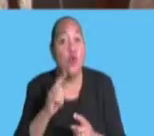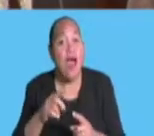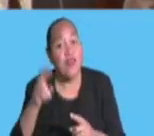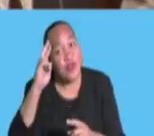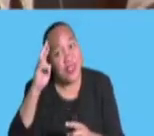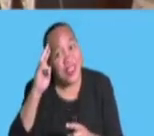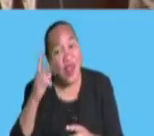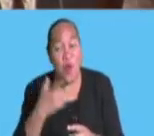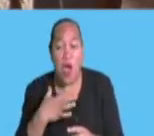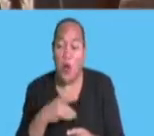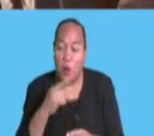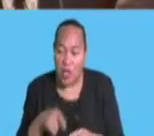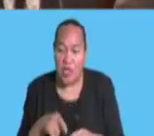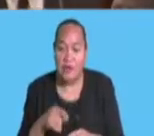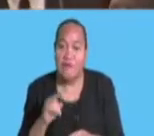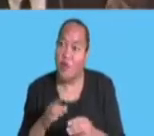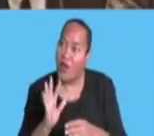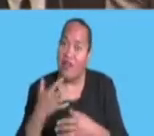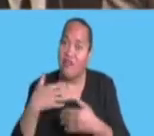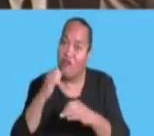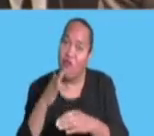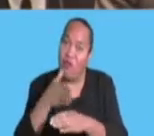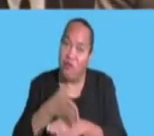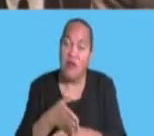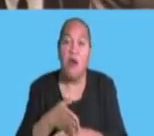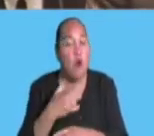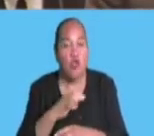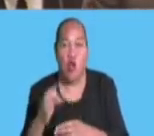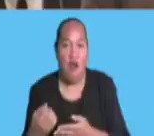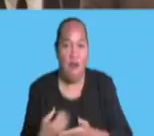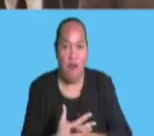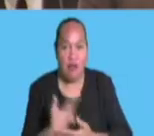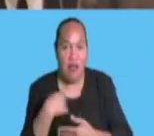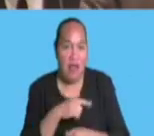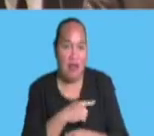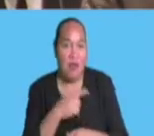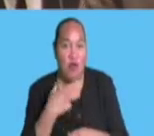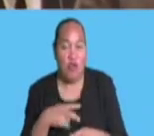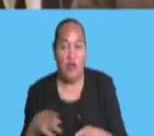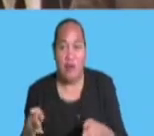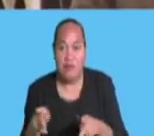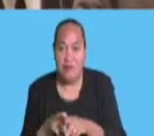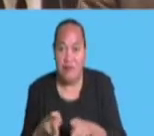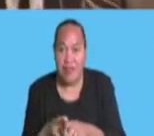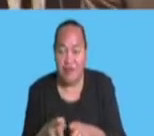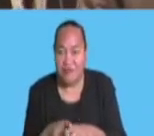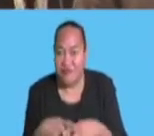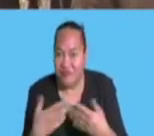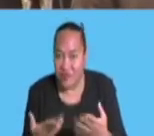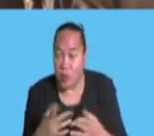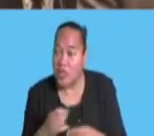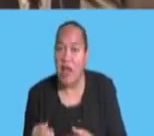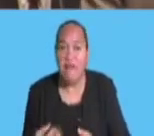we've been able to get past these global slowdowns in the past, because they have not affected our major trading partners. This one is. It's affecting the